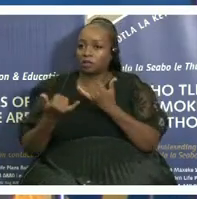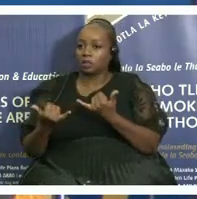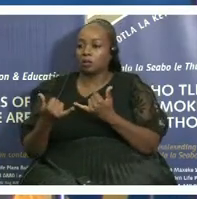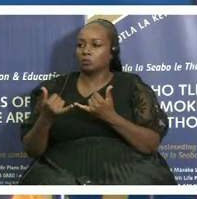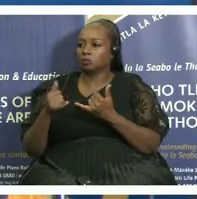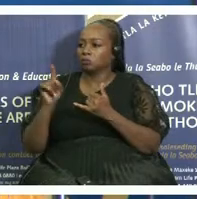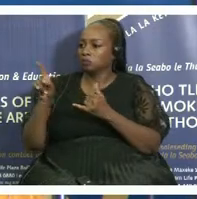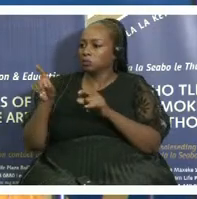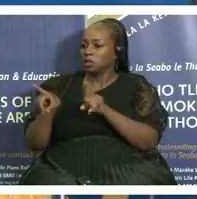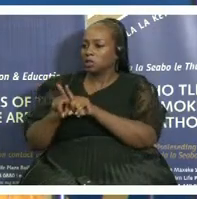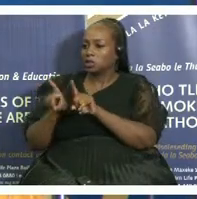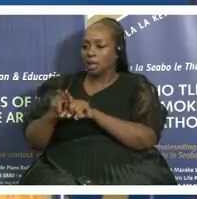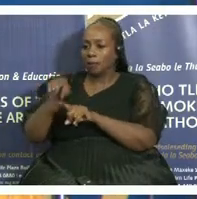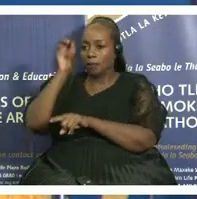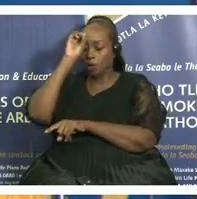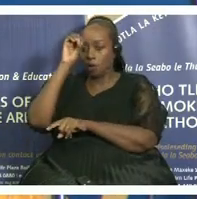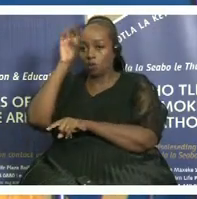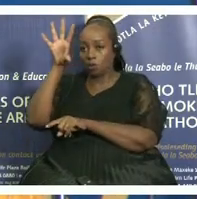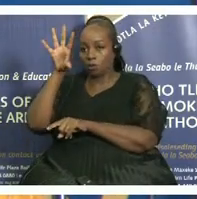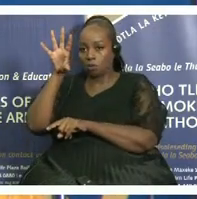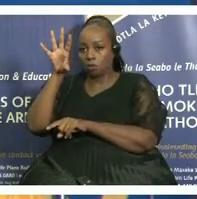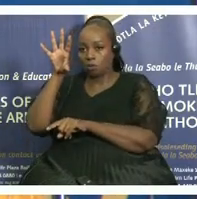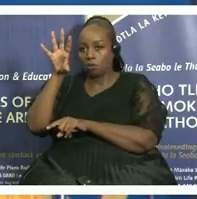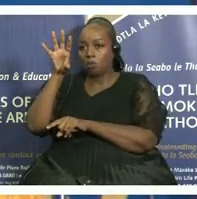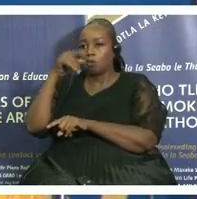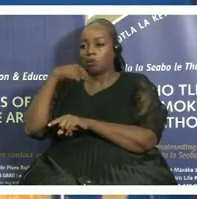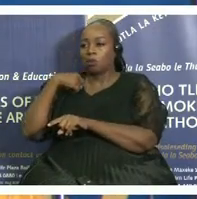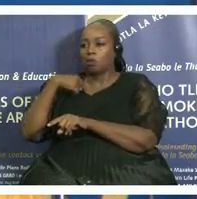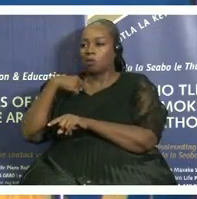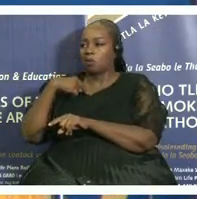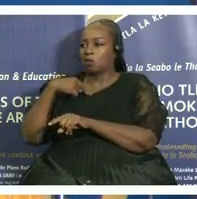in the province. From July 2022 to